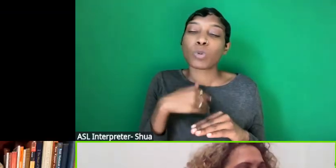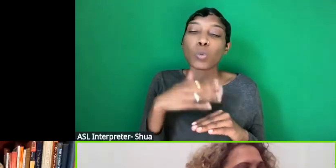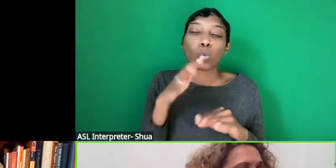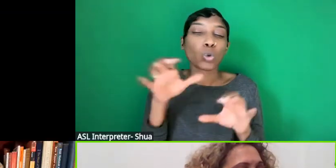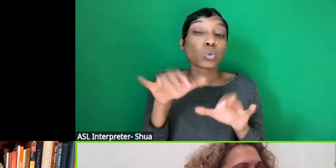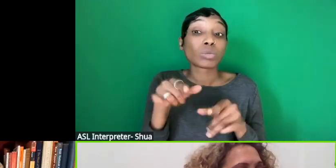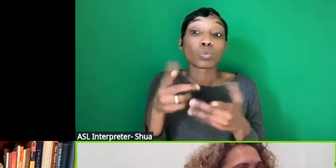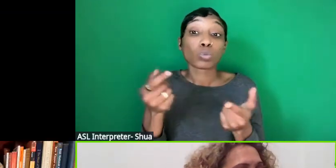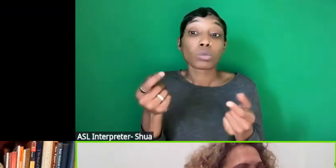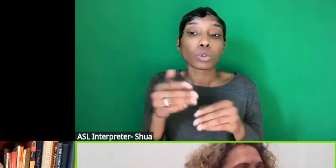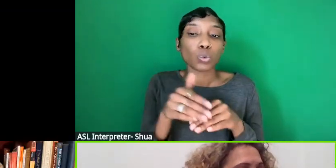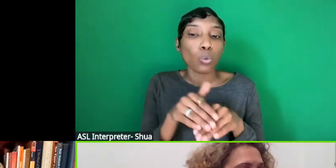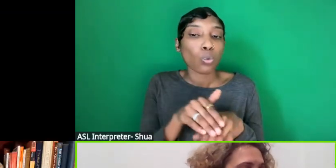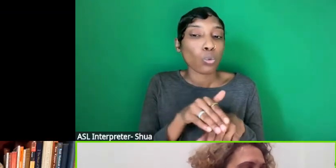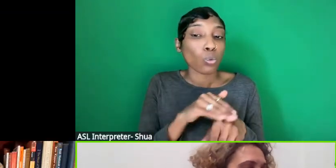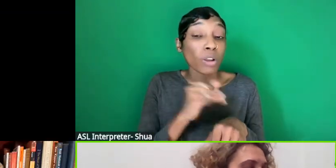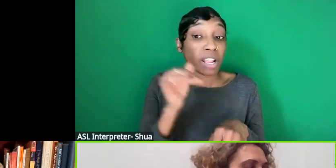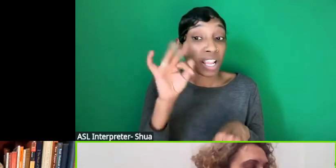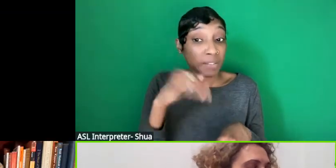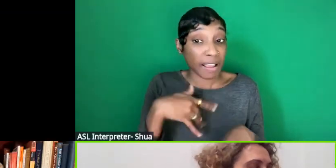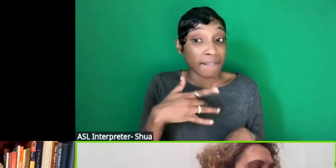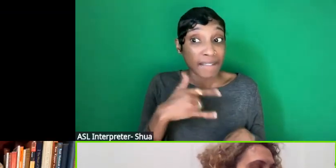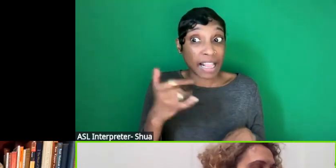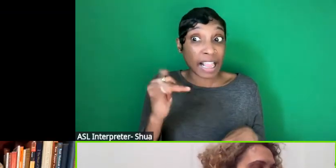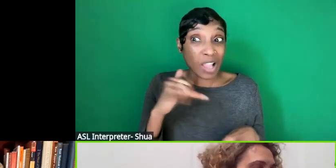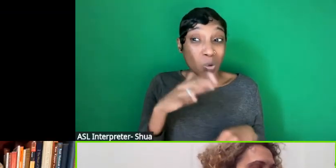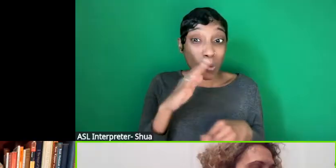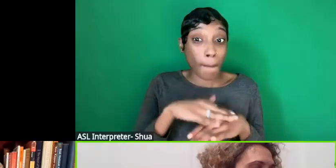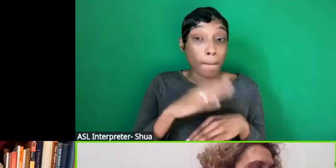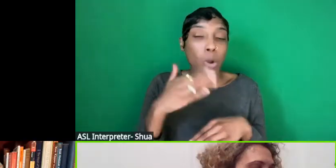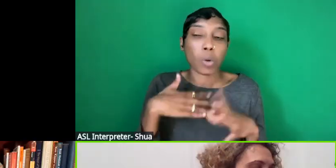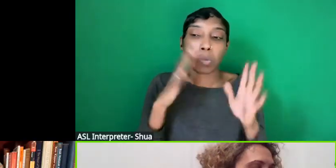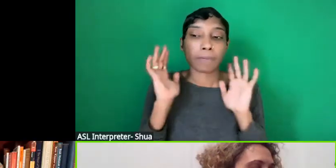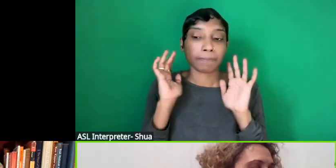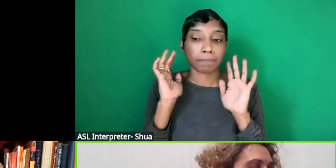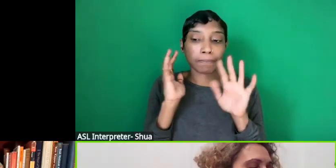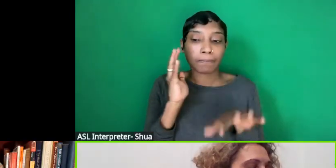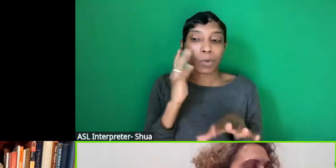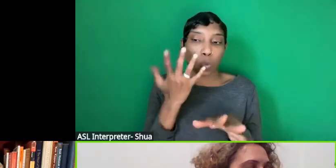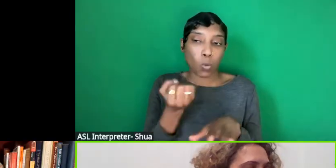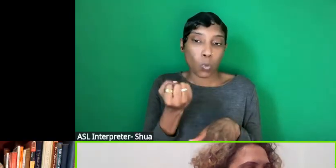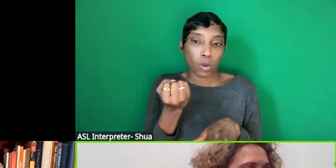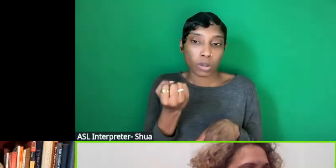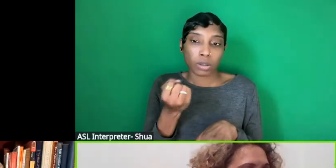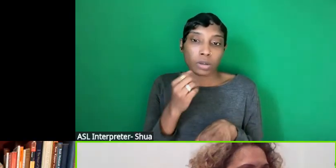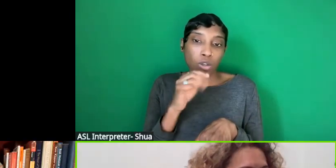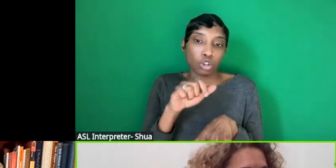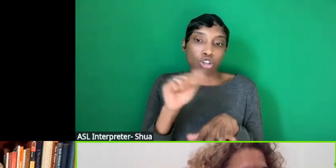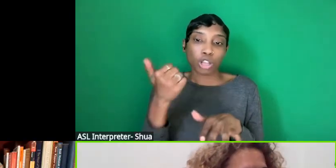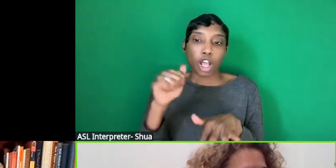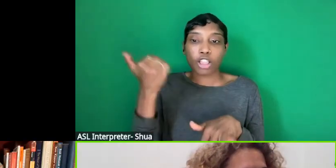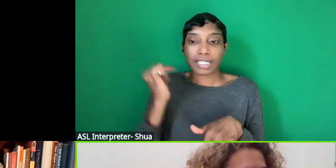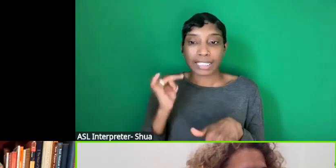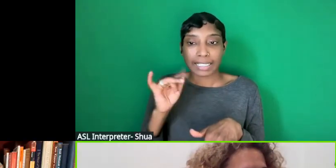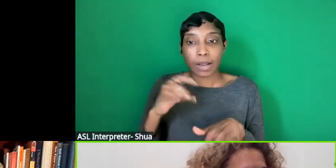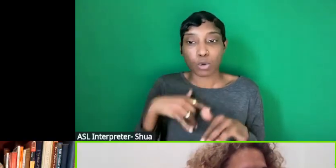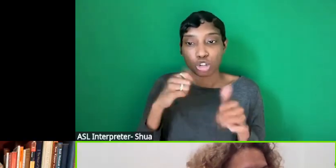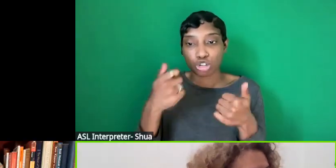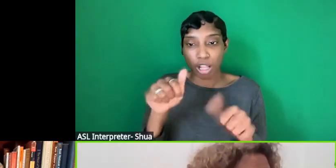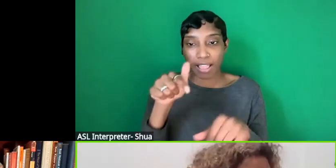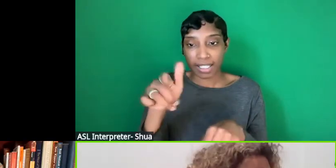slowly. If I do feel like it's going to pull it up, which I think on this side, it looks like it might pull it up, I'm going to try it from this side.